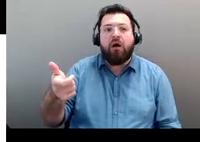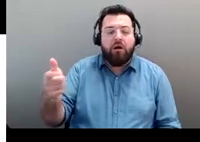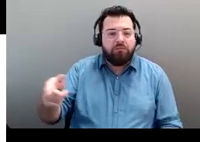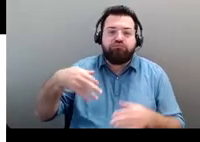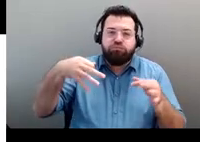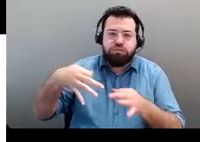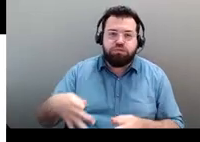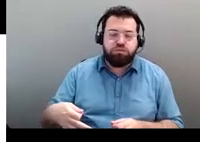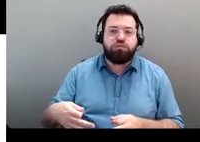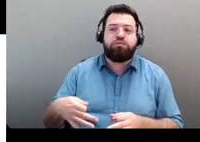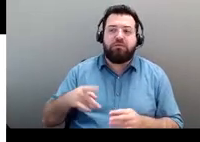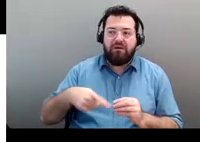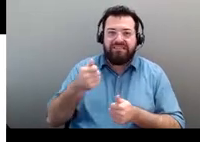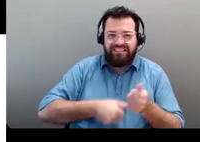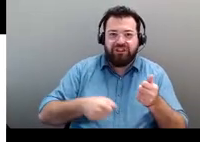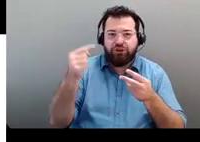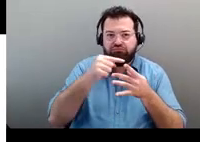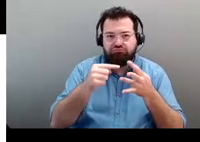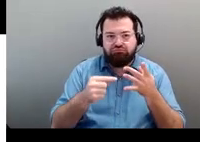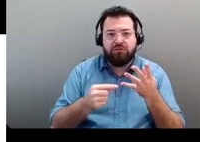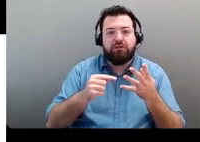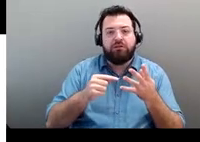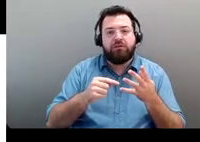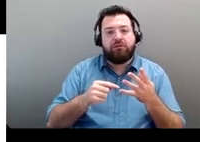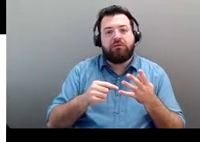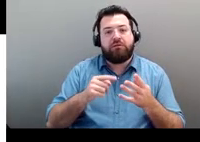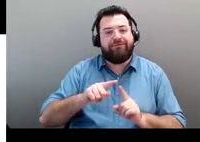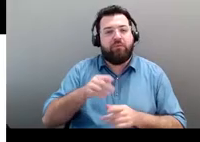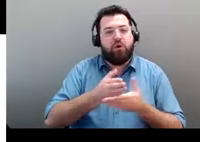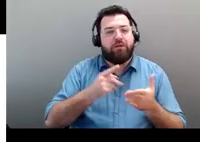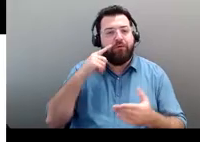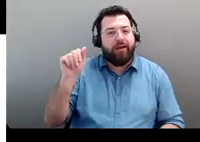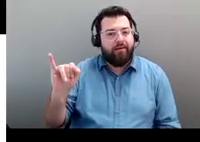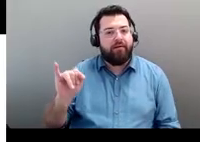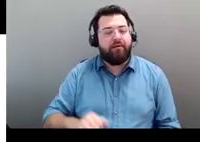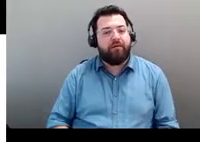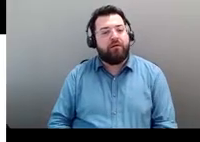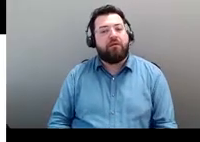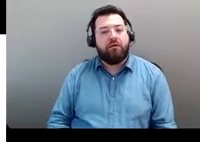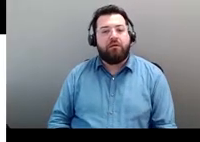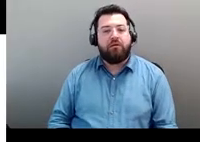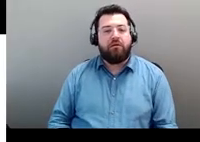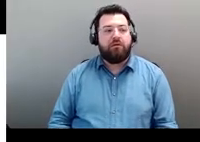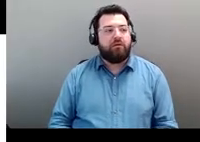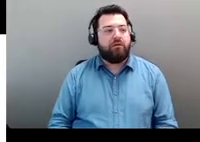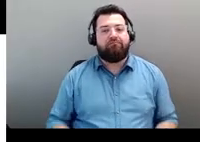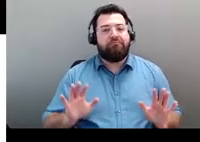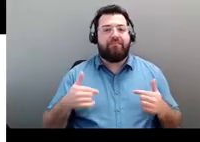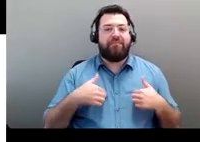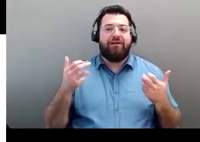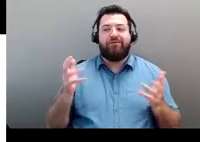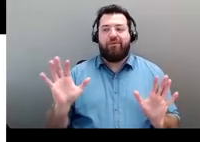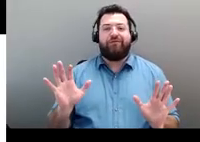into what each of these four areas are, and so don't want to I don't want